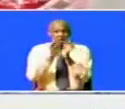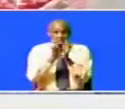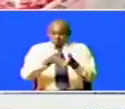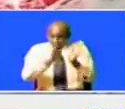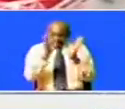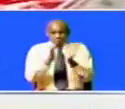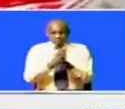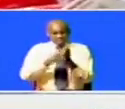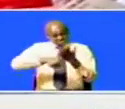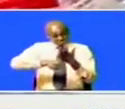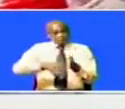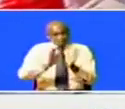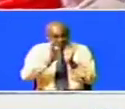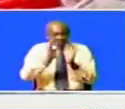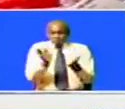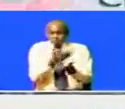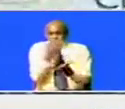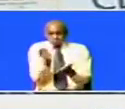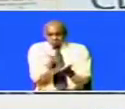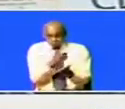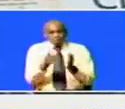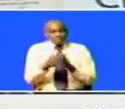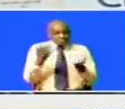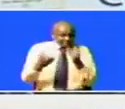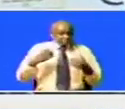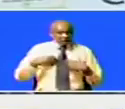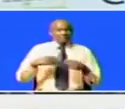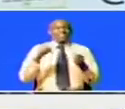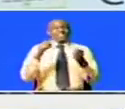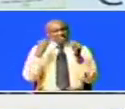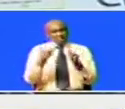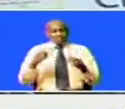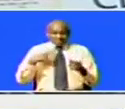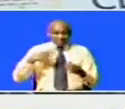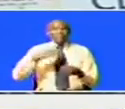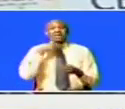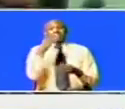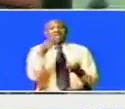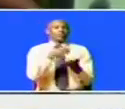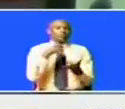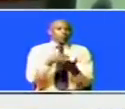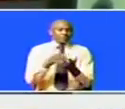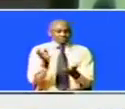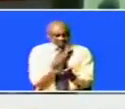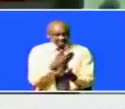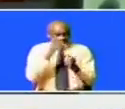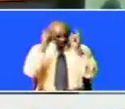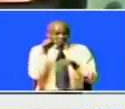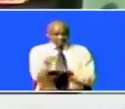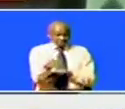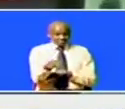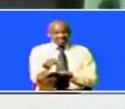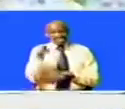and biometrically, to eliminate the threat of having numerous dead voters within the register, a decision that